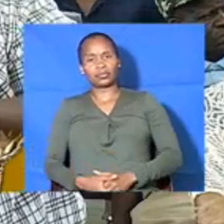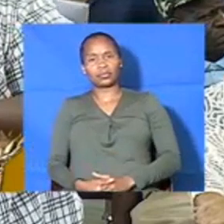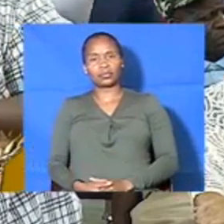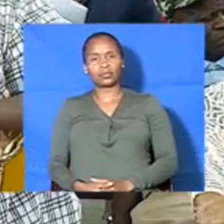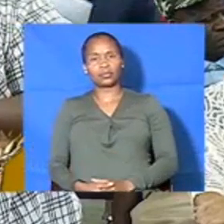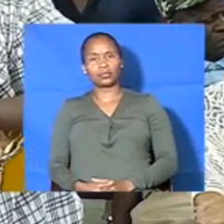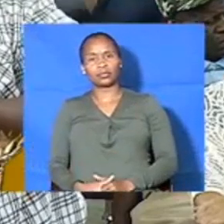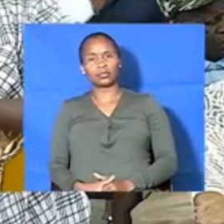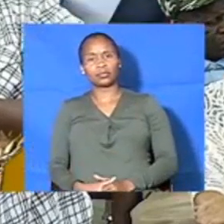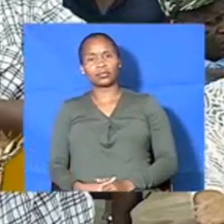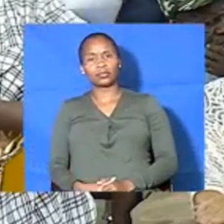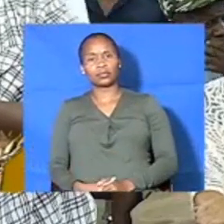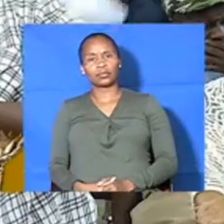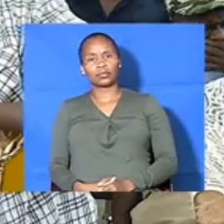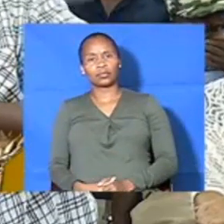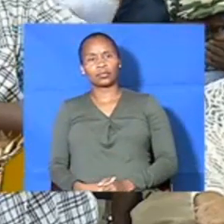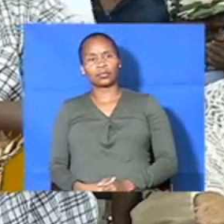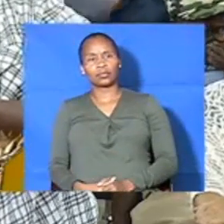bill.